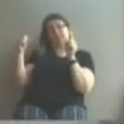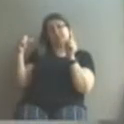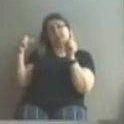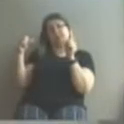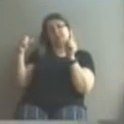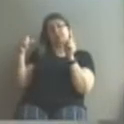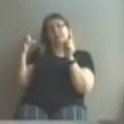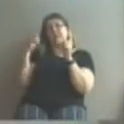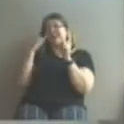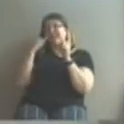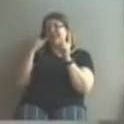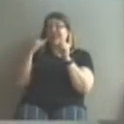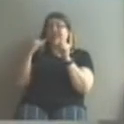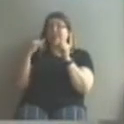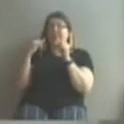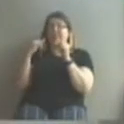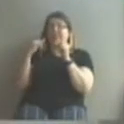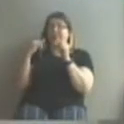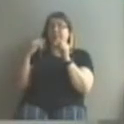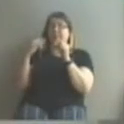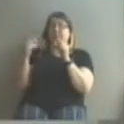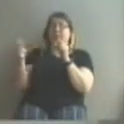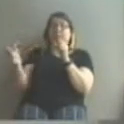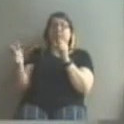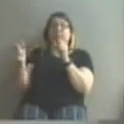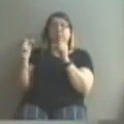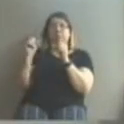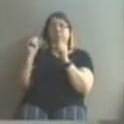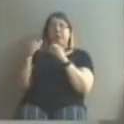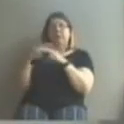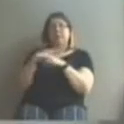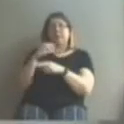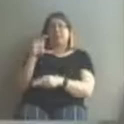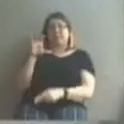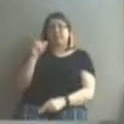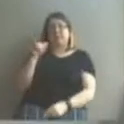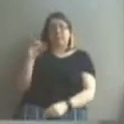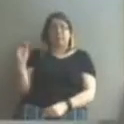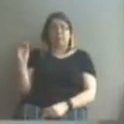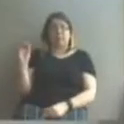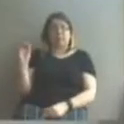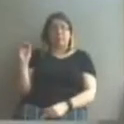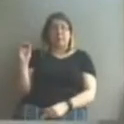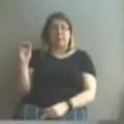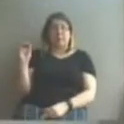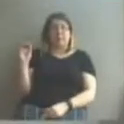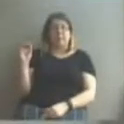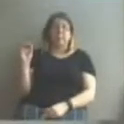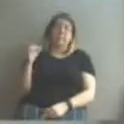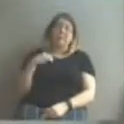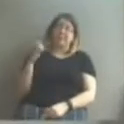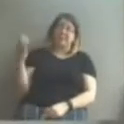unless they were to get in fairly short order, an interim CAO, which is what I suggest, or at least what